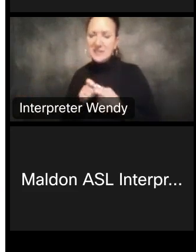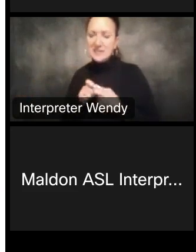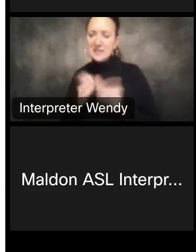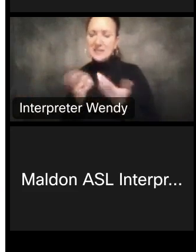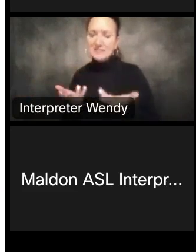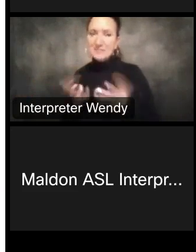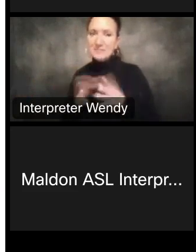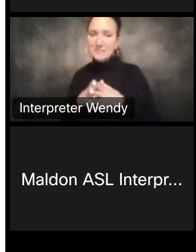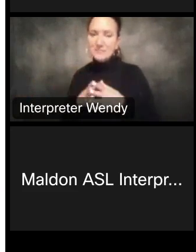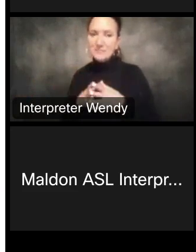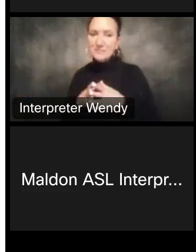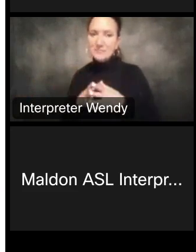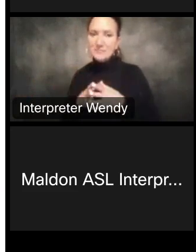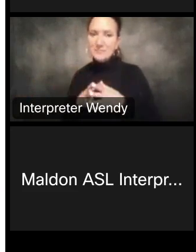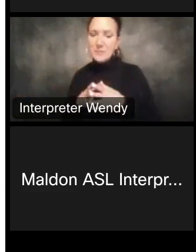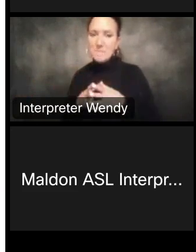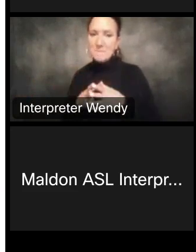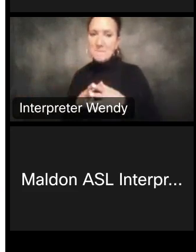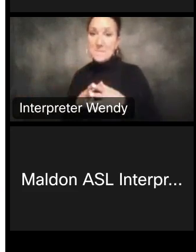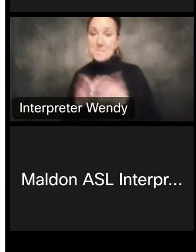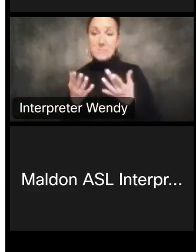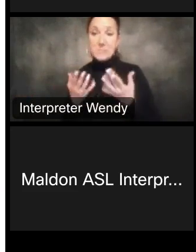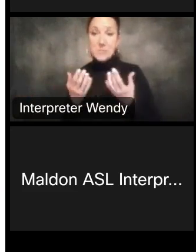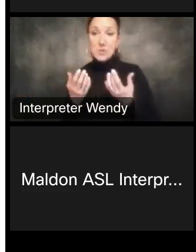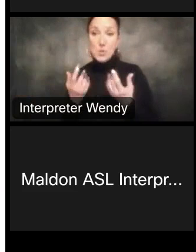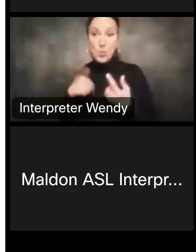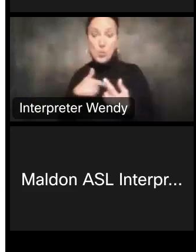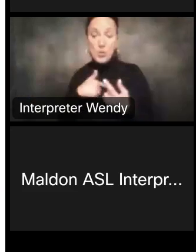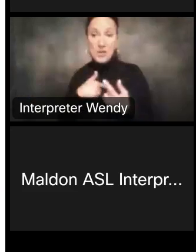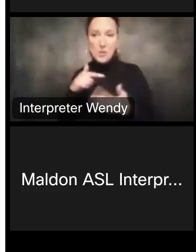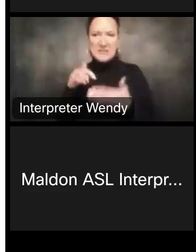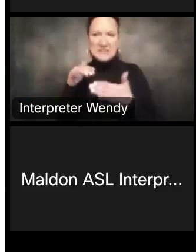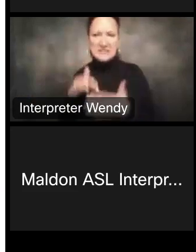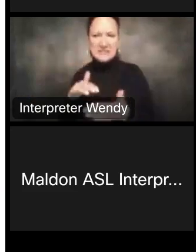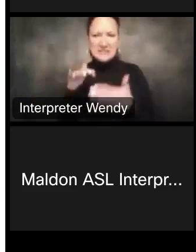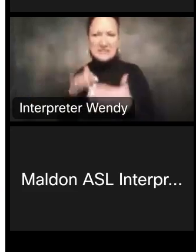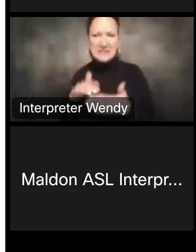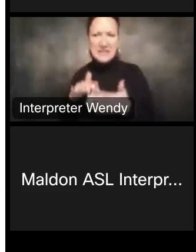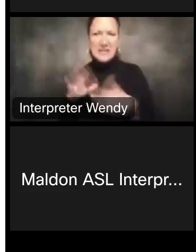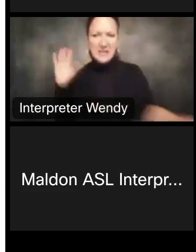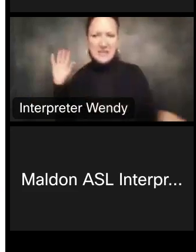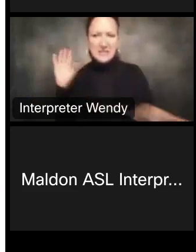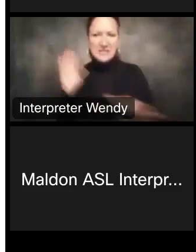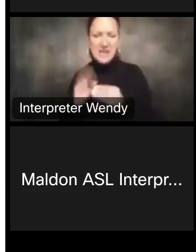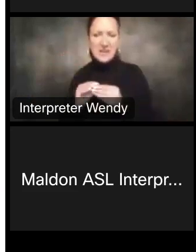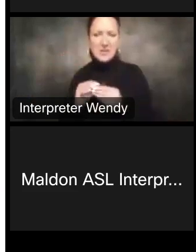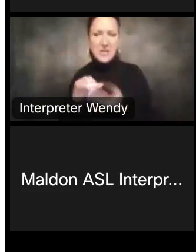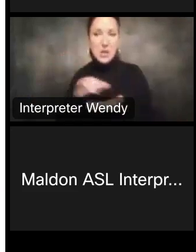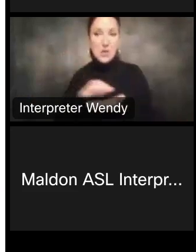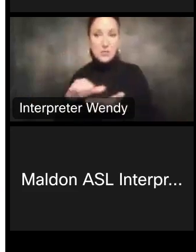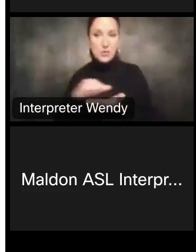Jamie. This is the effort that we will be looking at next. Really, we'll look at the entirety of New York